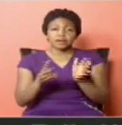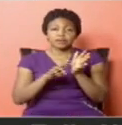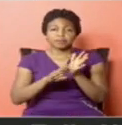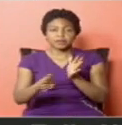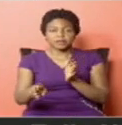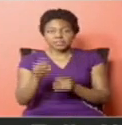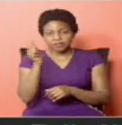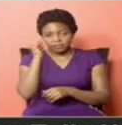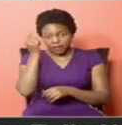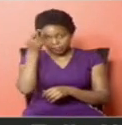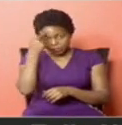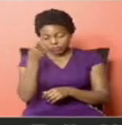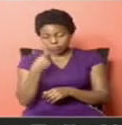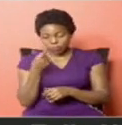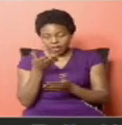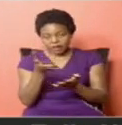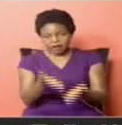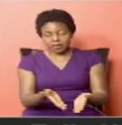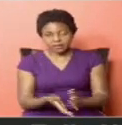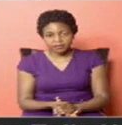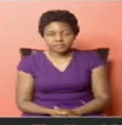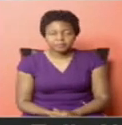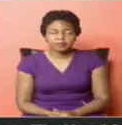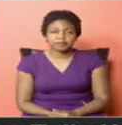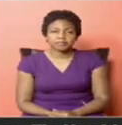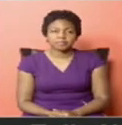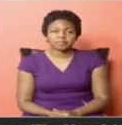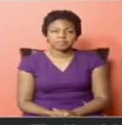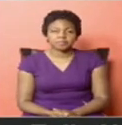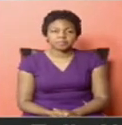representatives of government who are here,